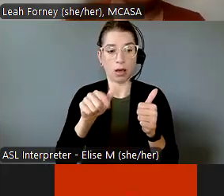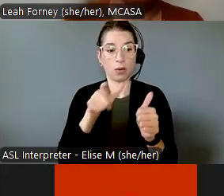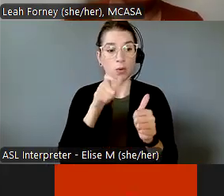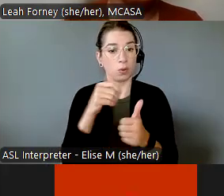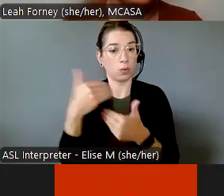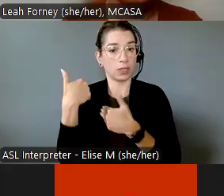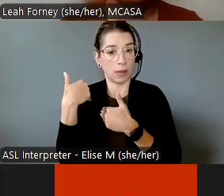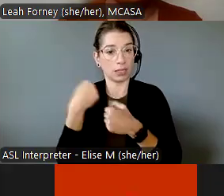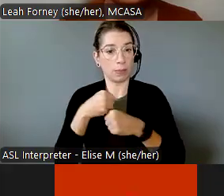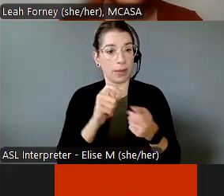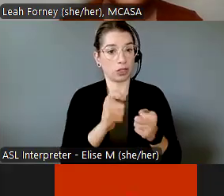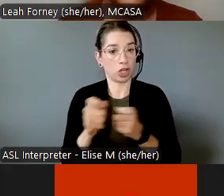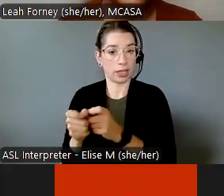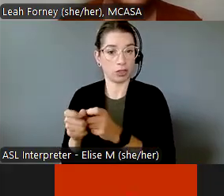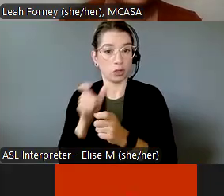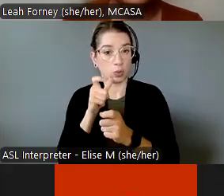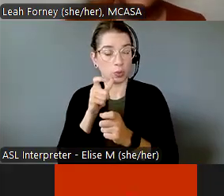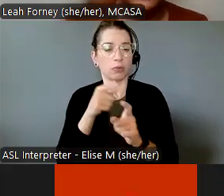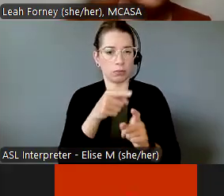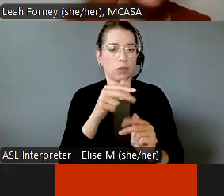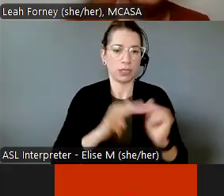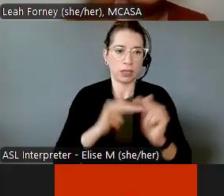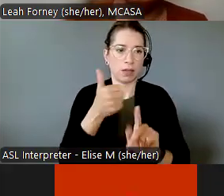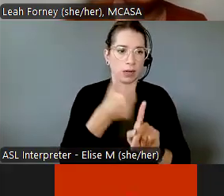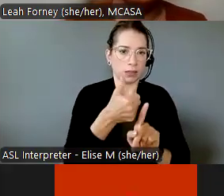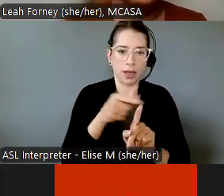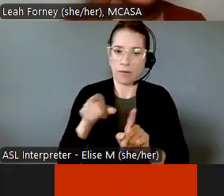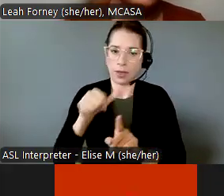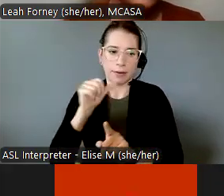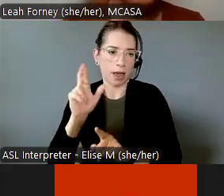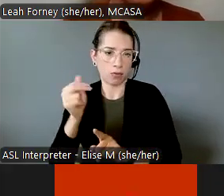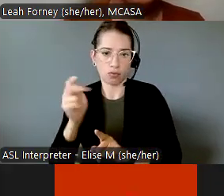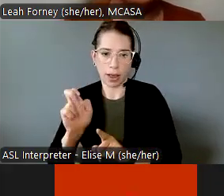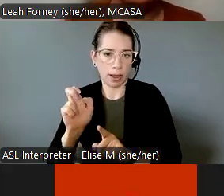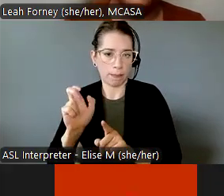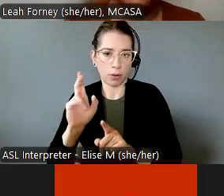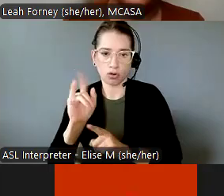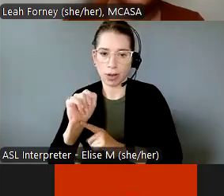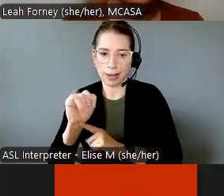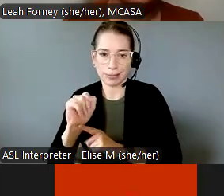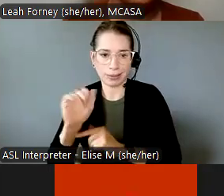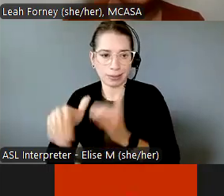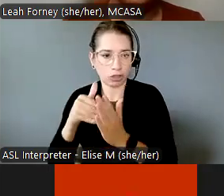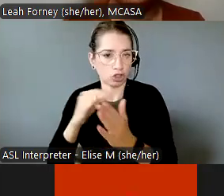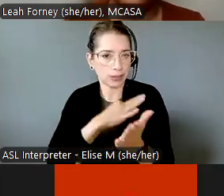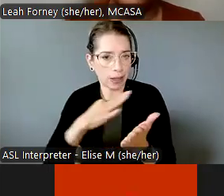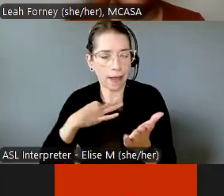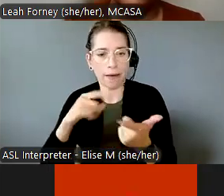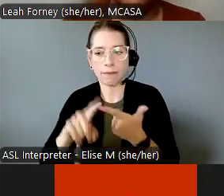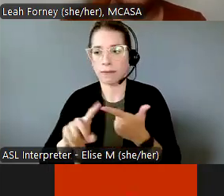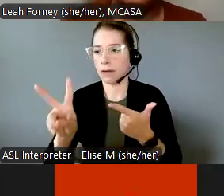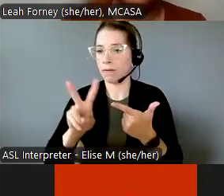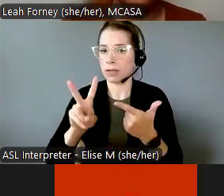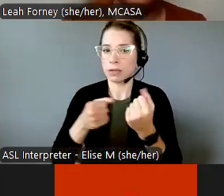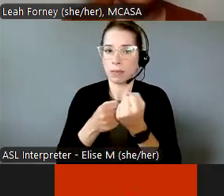changes falls back on the facility and not rape crisis center staff or victim advocates or